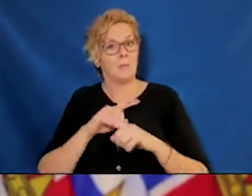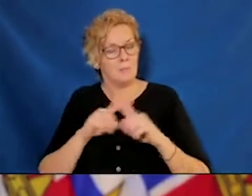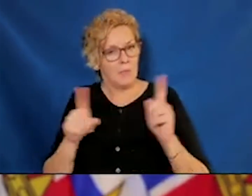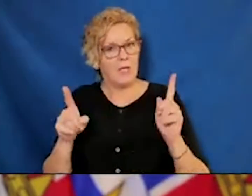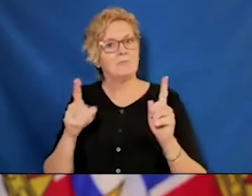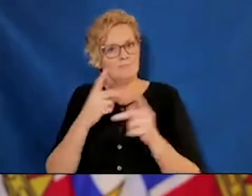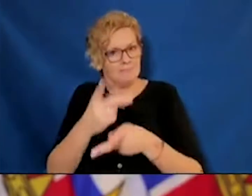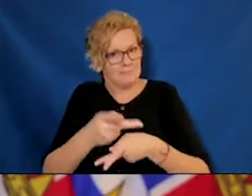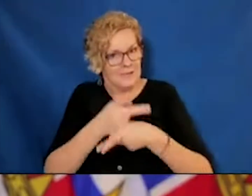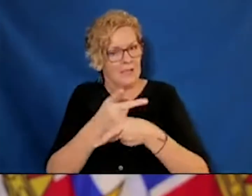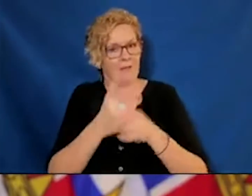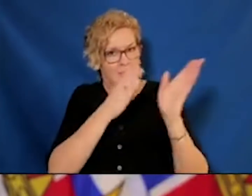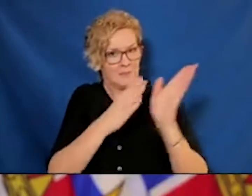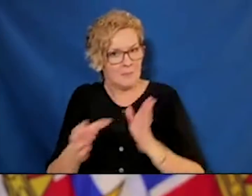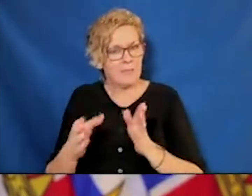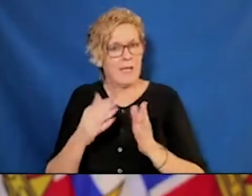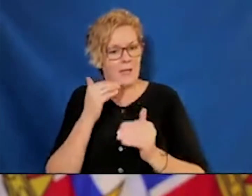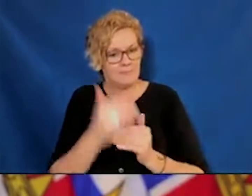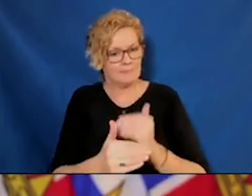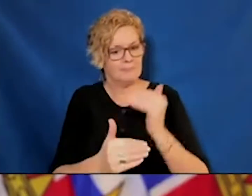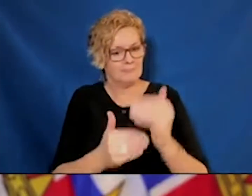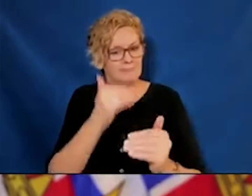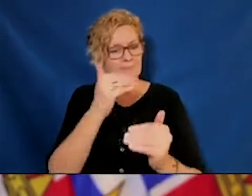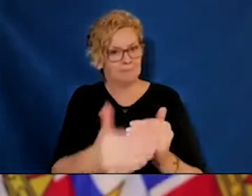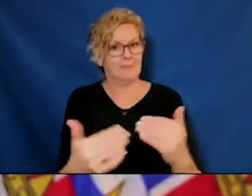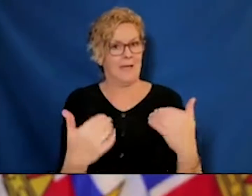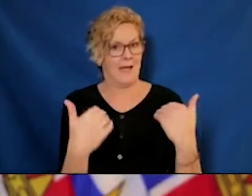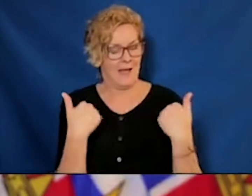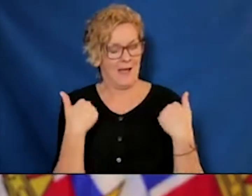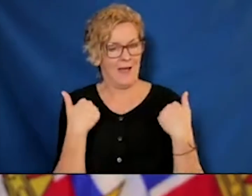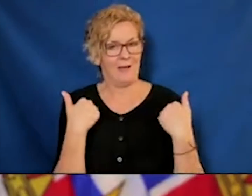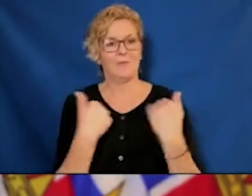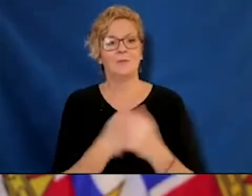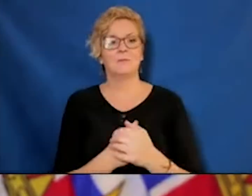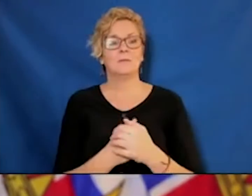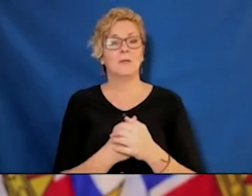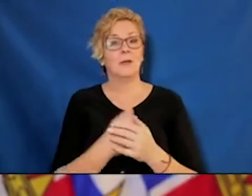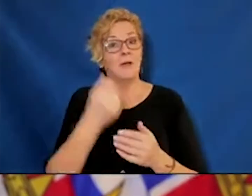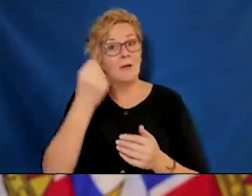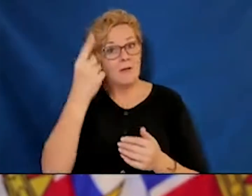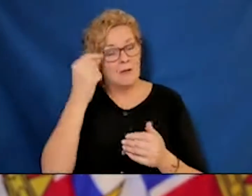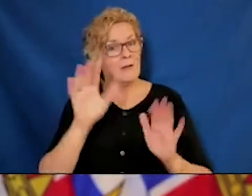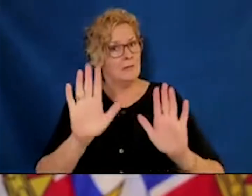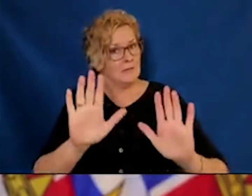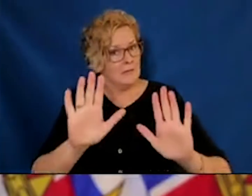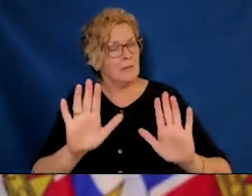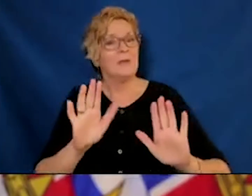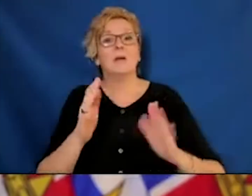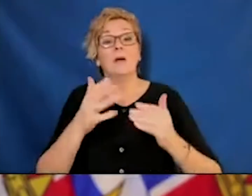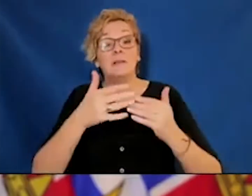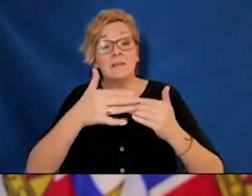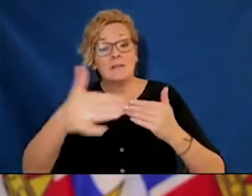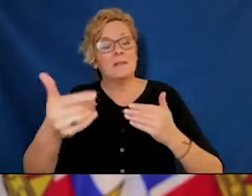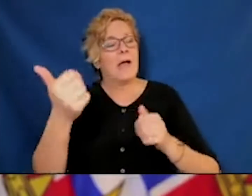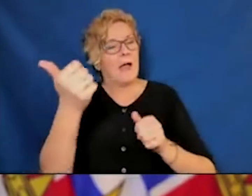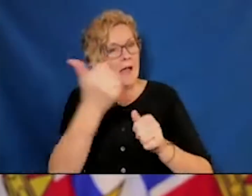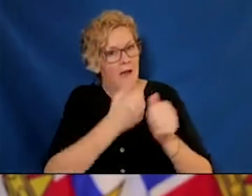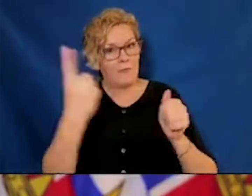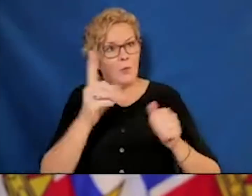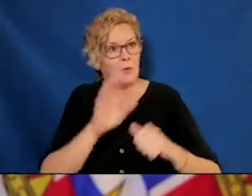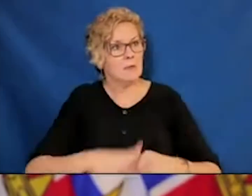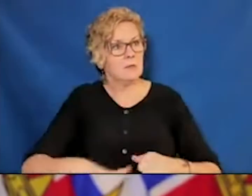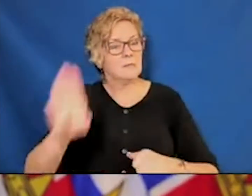Columbia, and everyone who is wanting the vaccine and is able to receive the vaccine will have access to